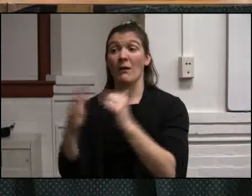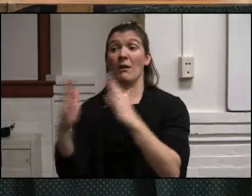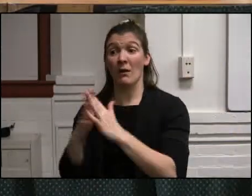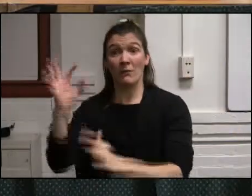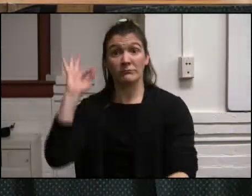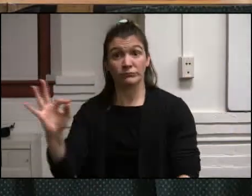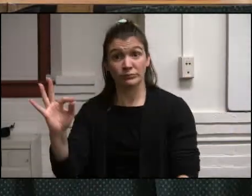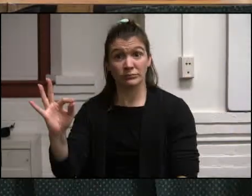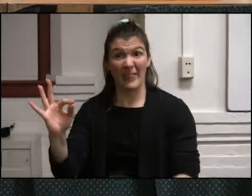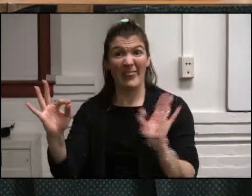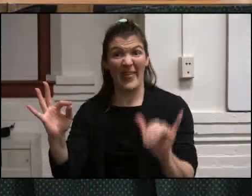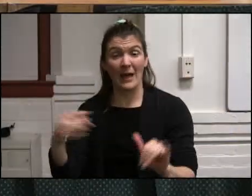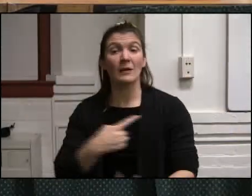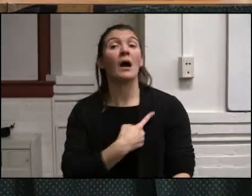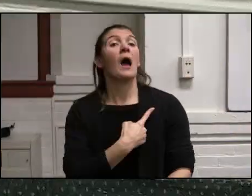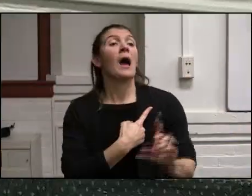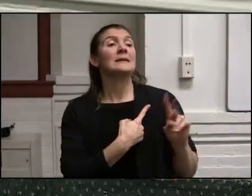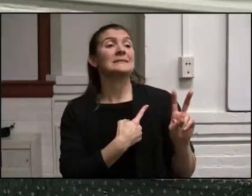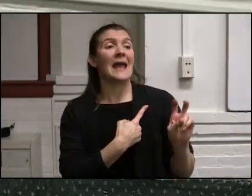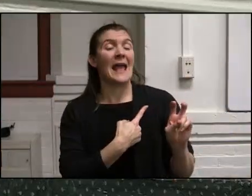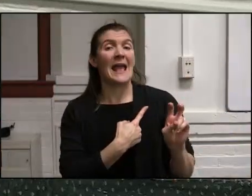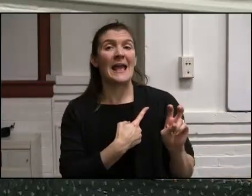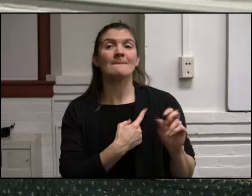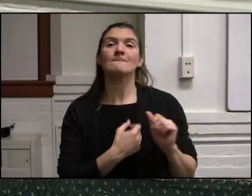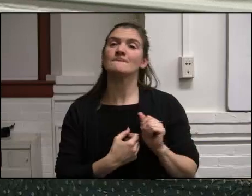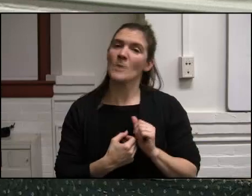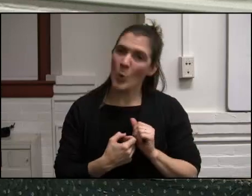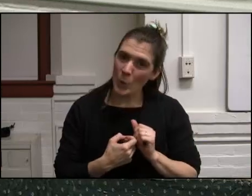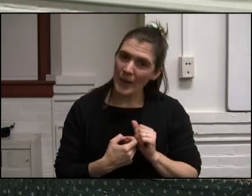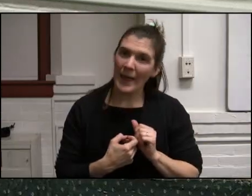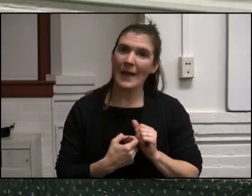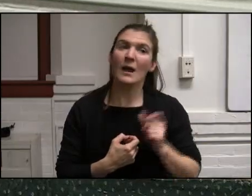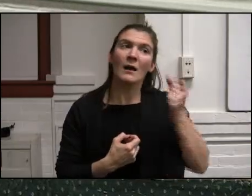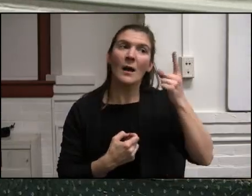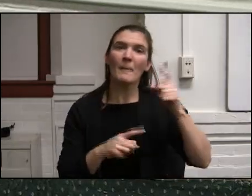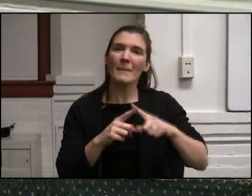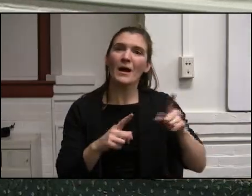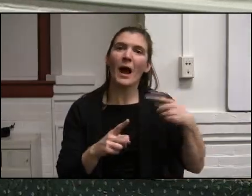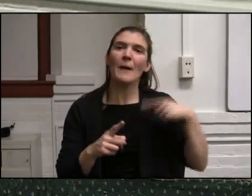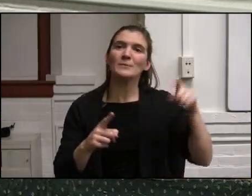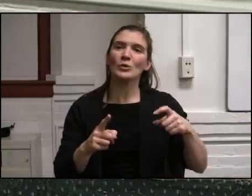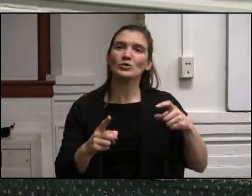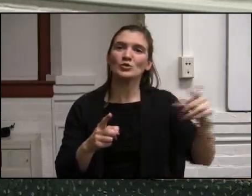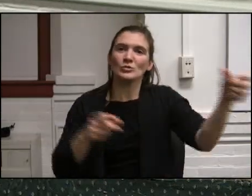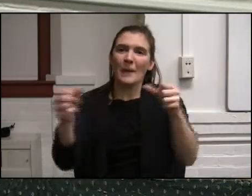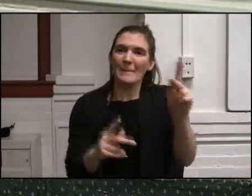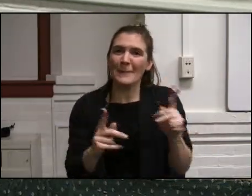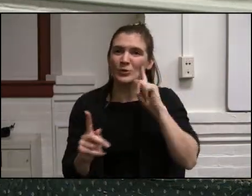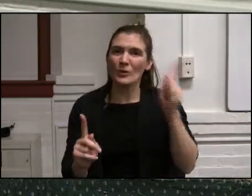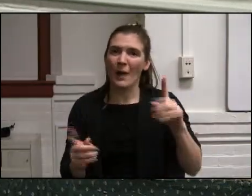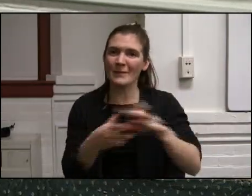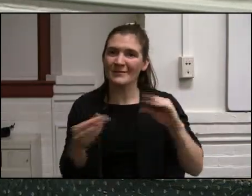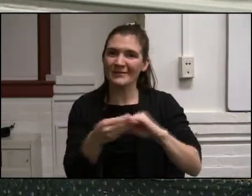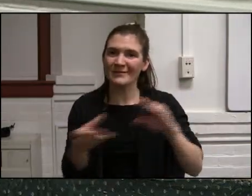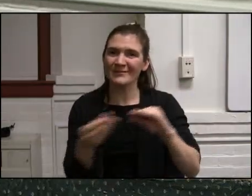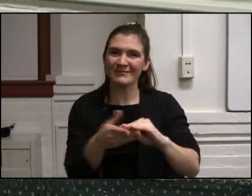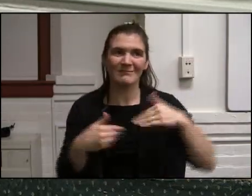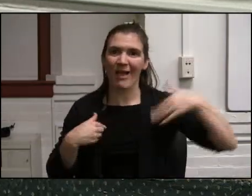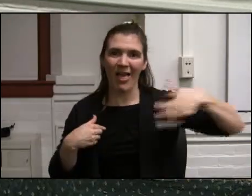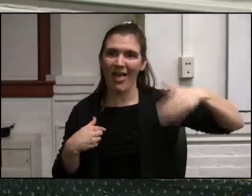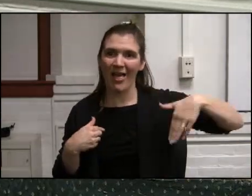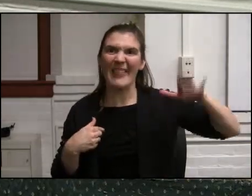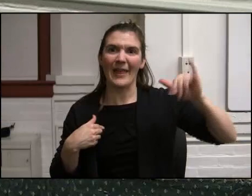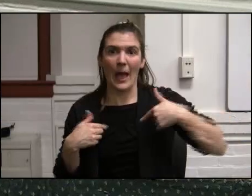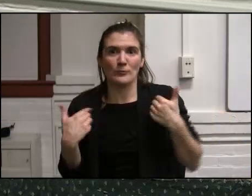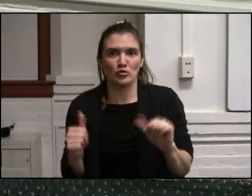bear fruit. Just a couple of responses. One is that the decision included me finding people to come in and talk about the advantages of different systems, so that's